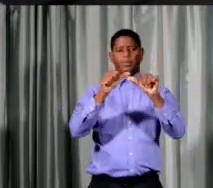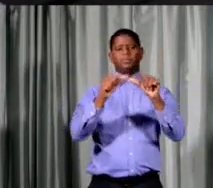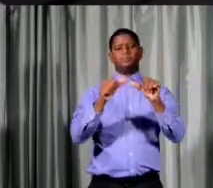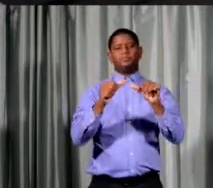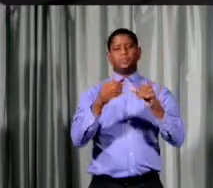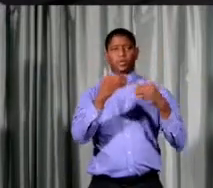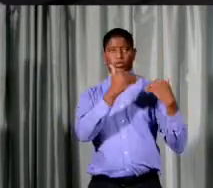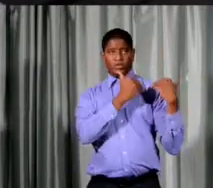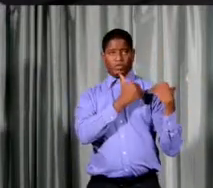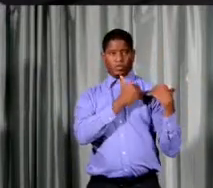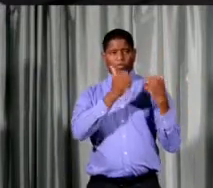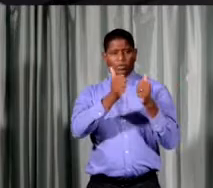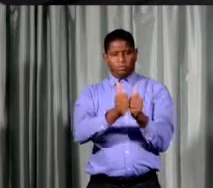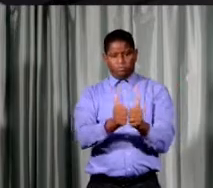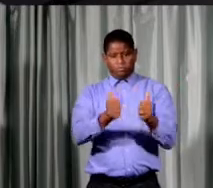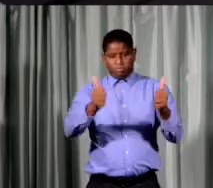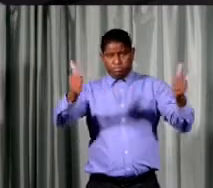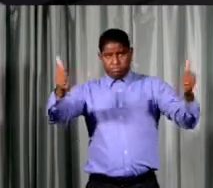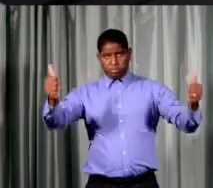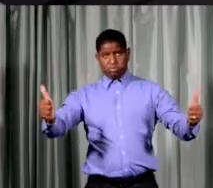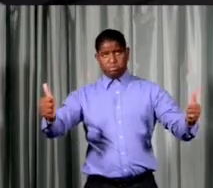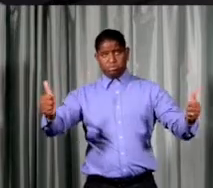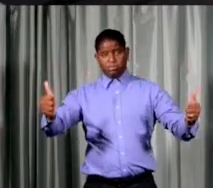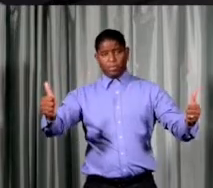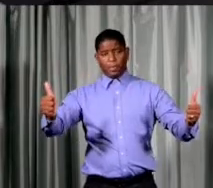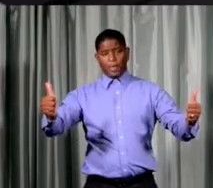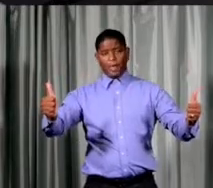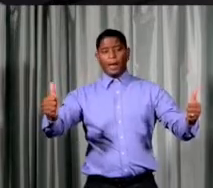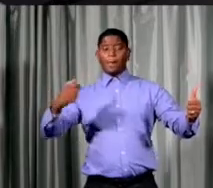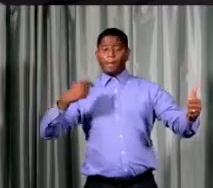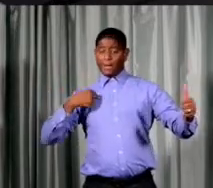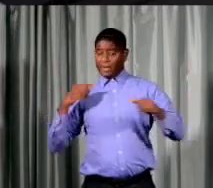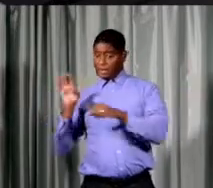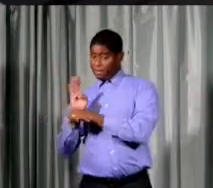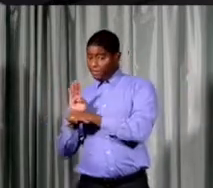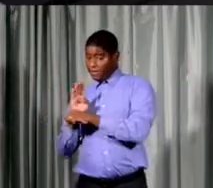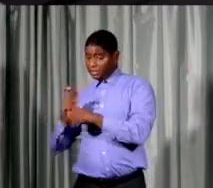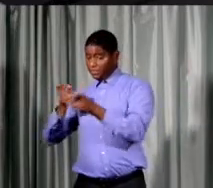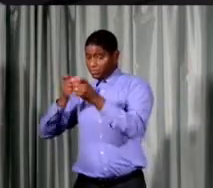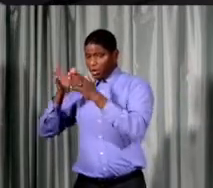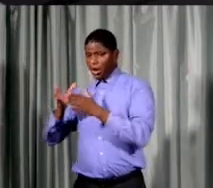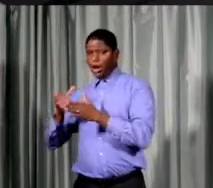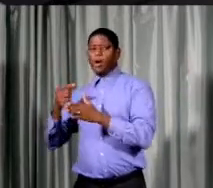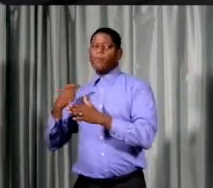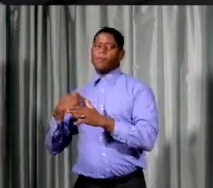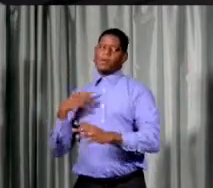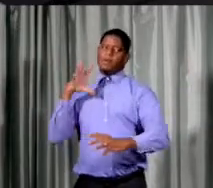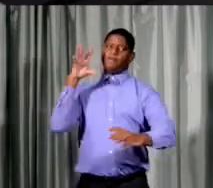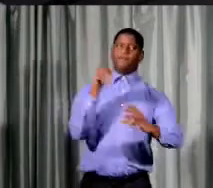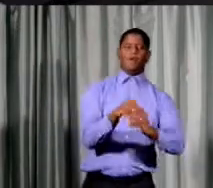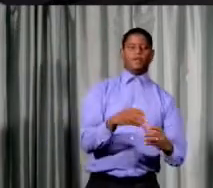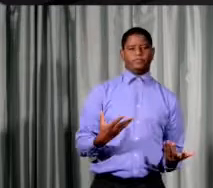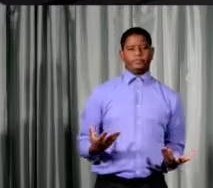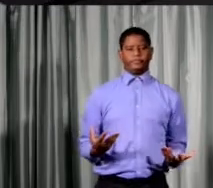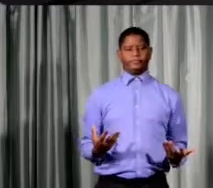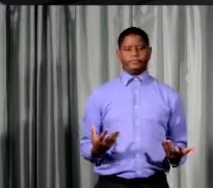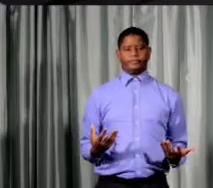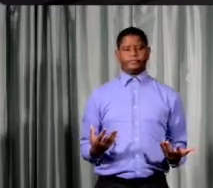get involved. Even if it's the final thing, you are the person carrying the cash to the